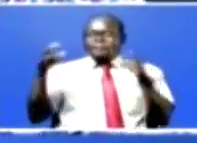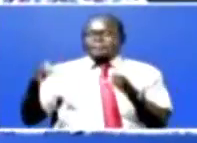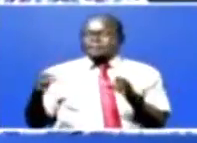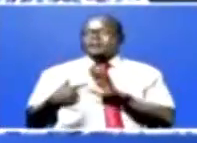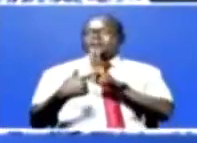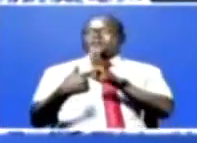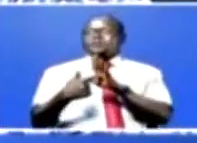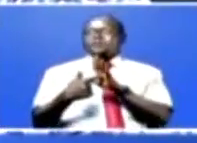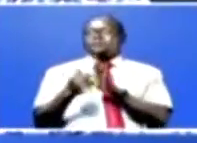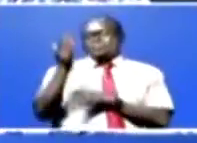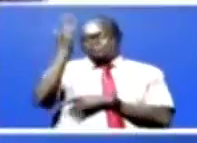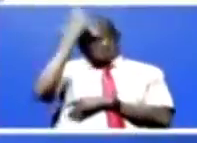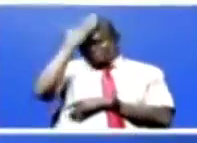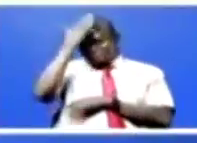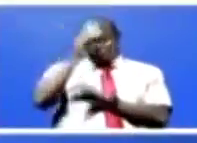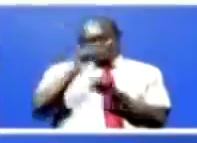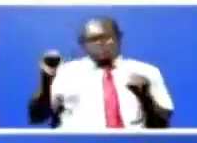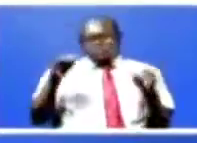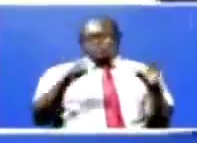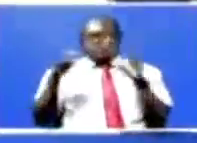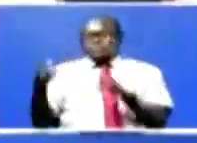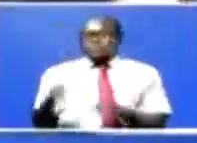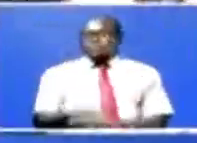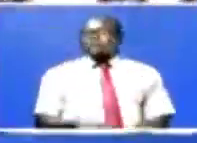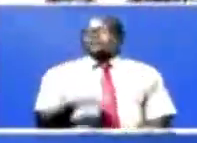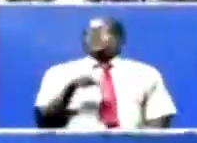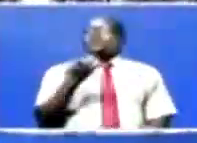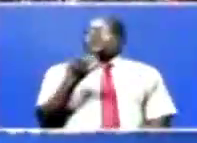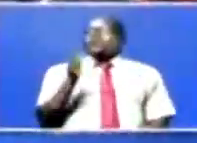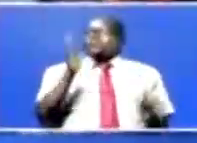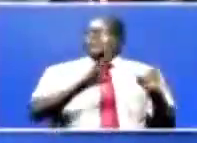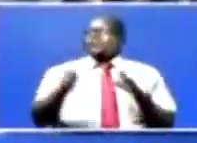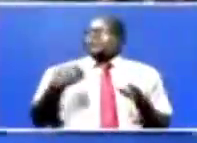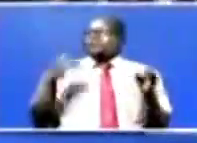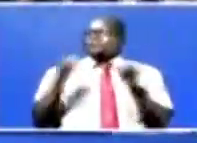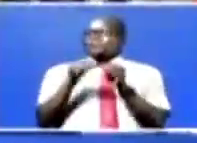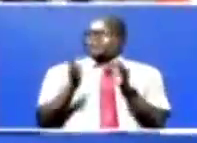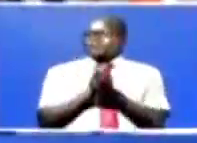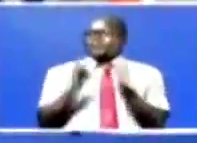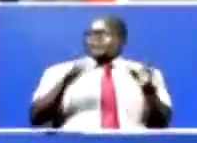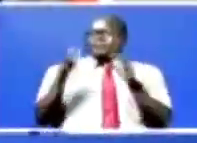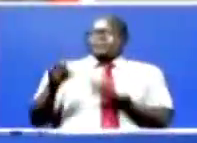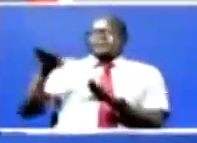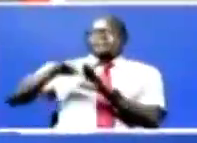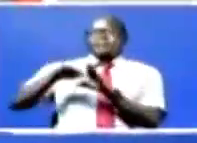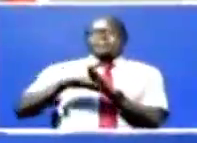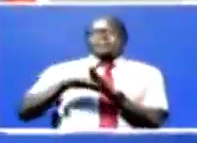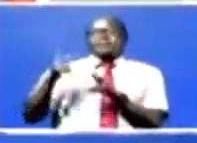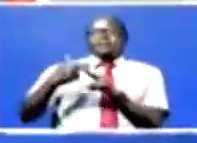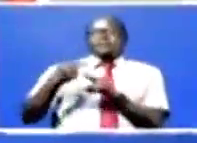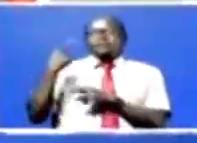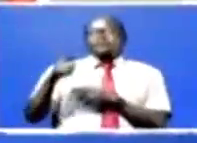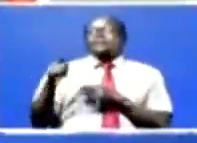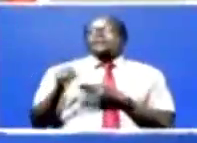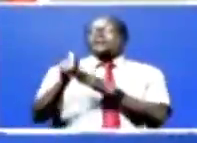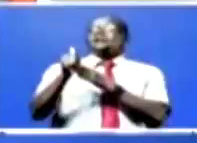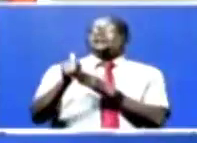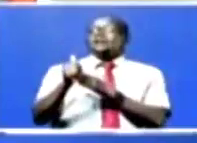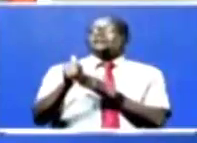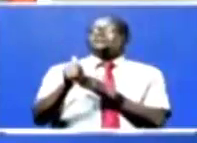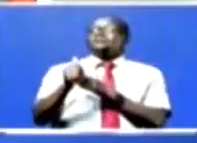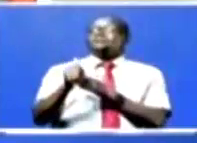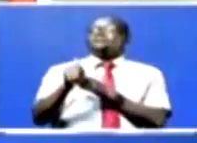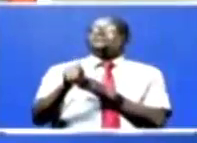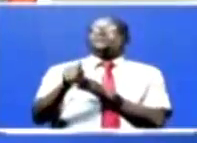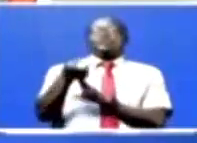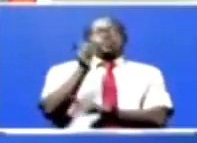showed disloyalty to the party. While ODM plans to hold a meeting with party members soon, for the party leader to read the